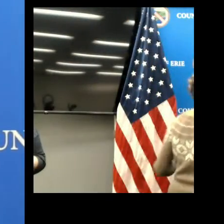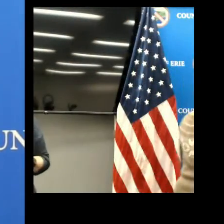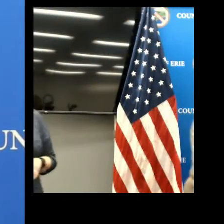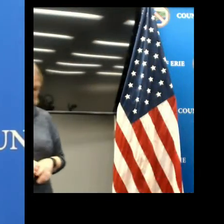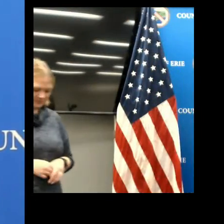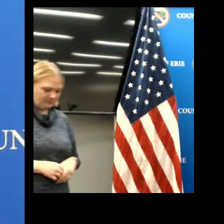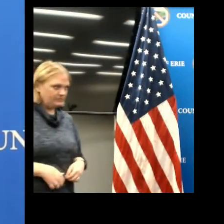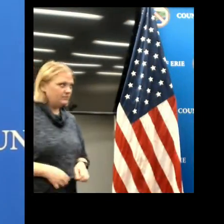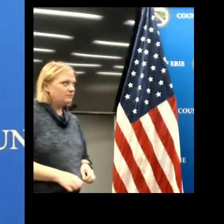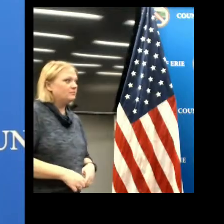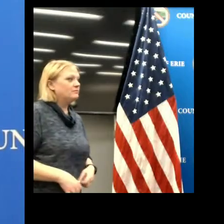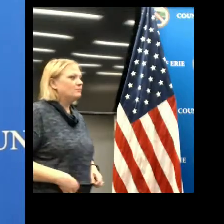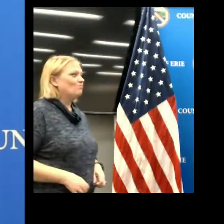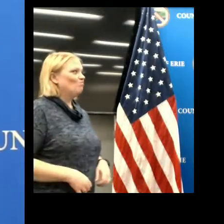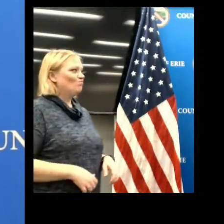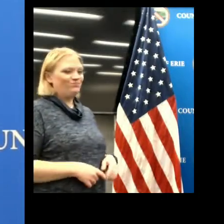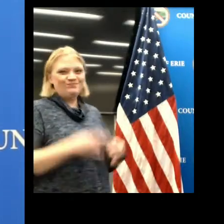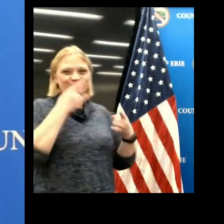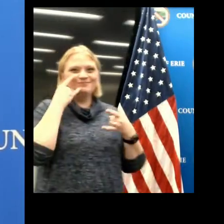my mask